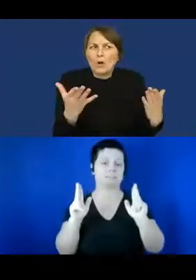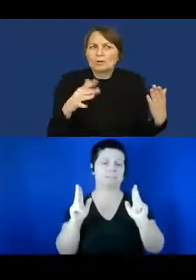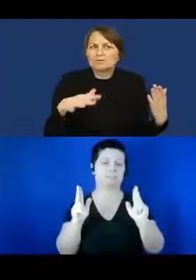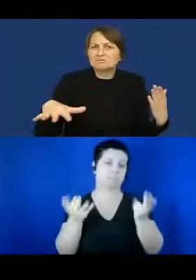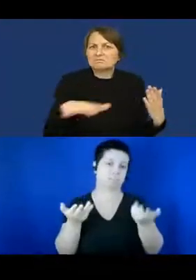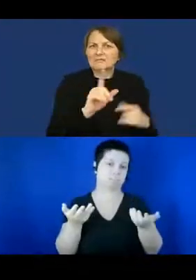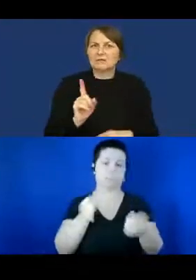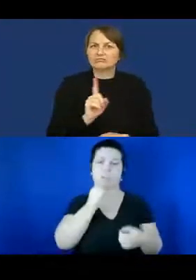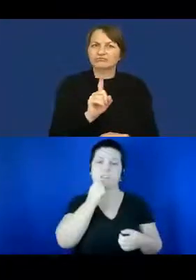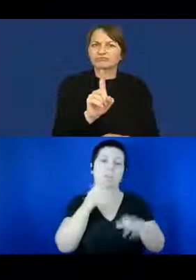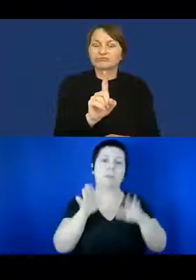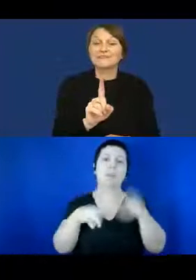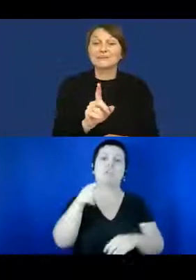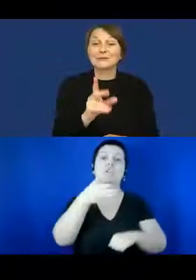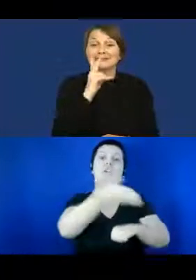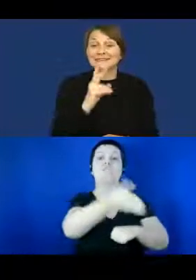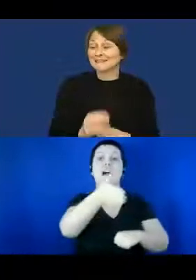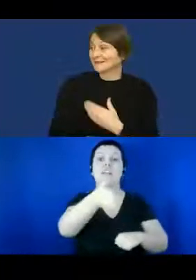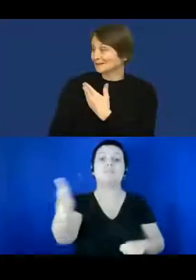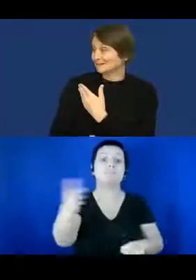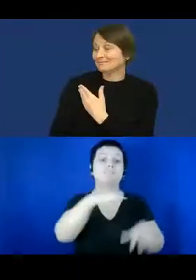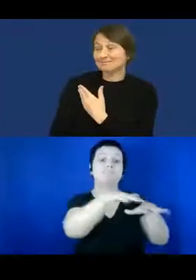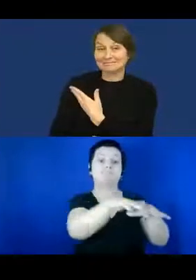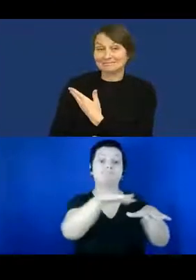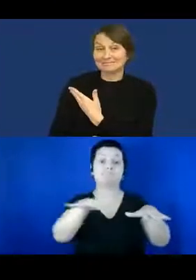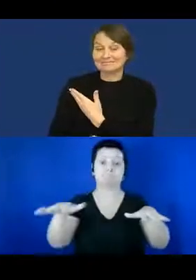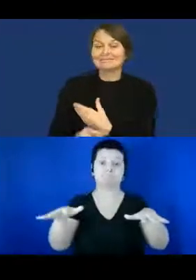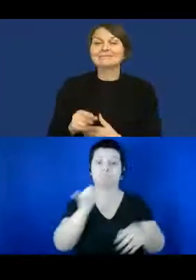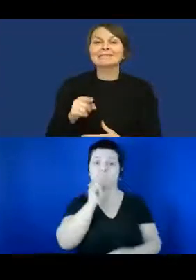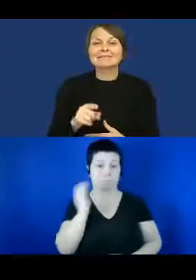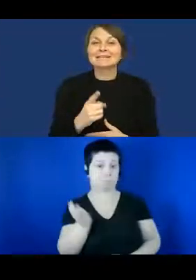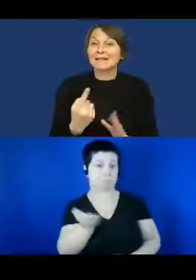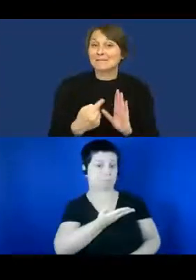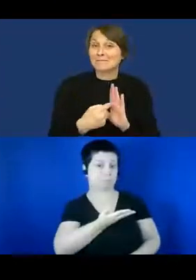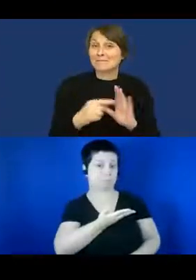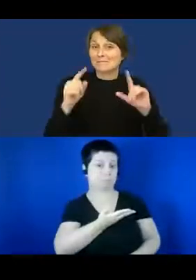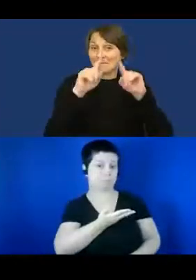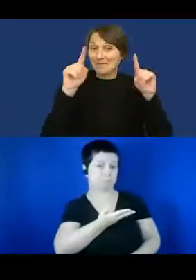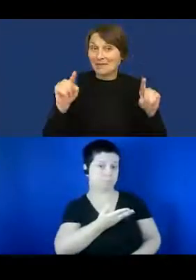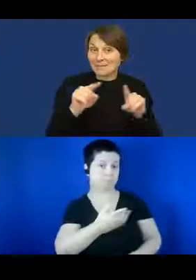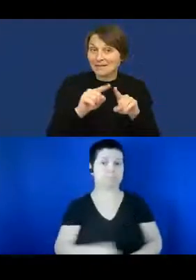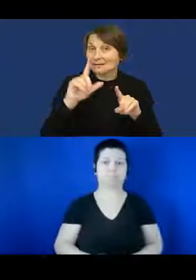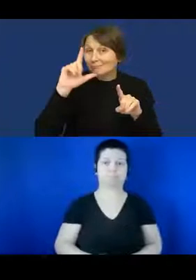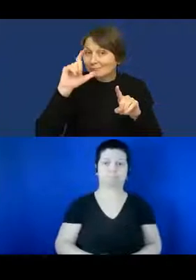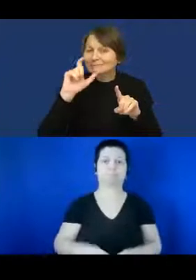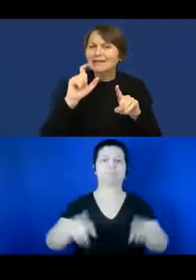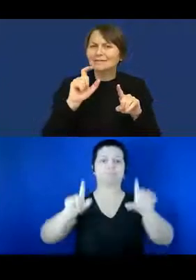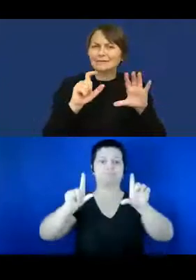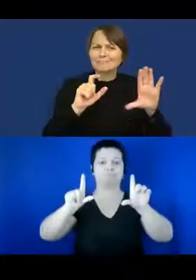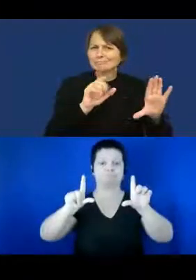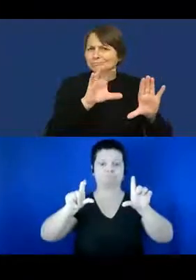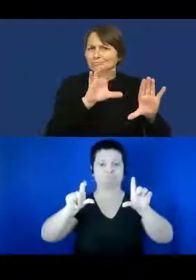see on the right-hand side an example of this. Once again, we have the image, we have some recognized items that have